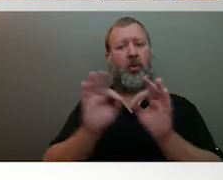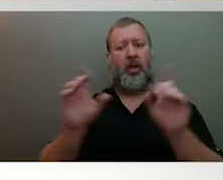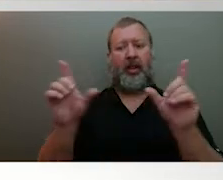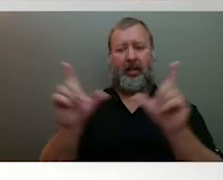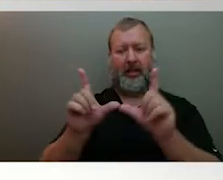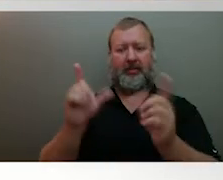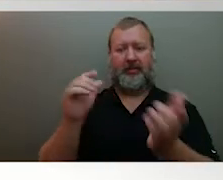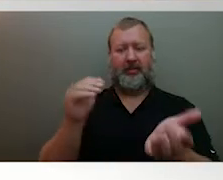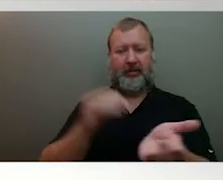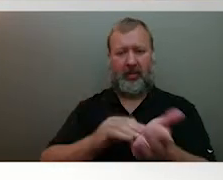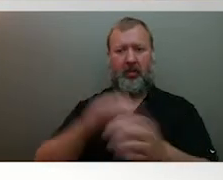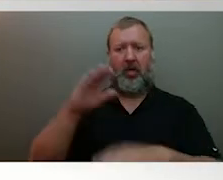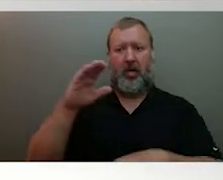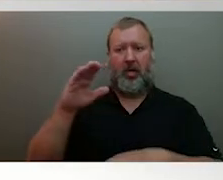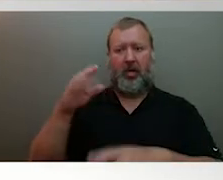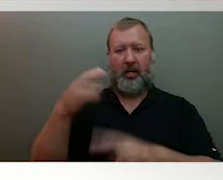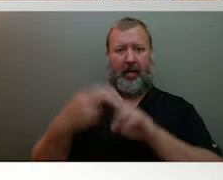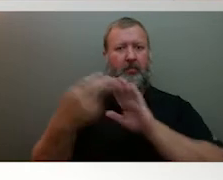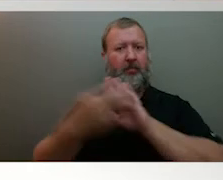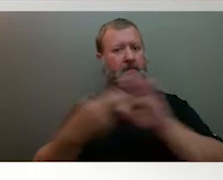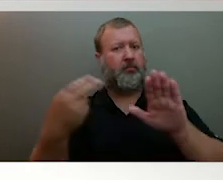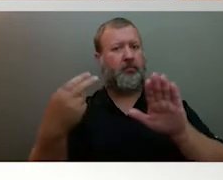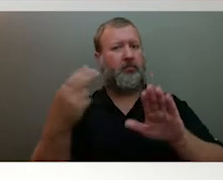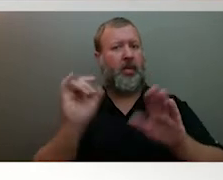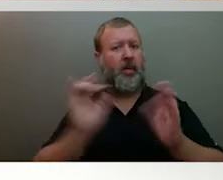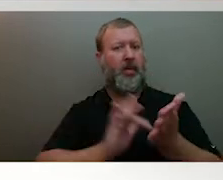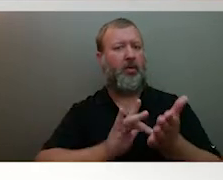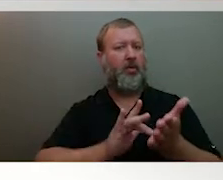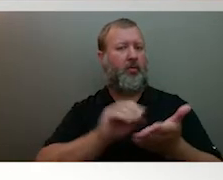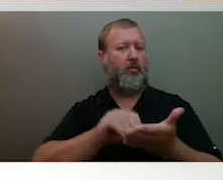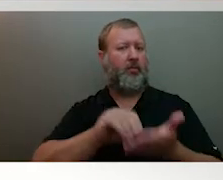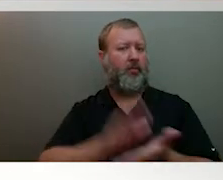licensed physician is on that medical.